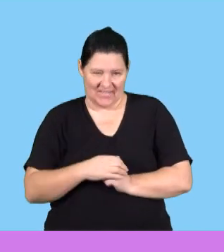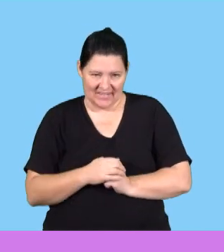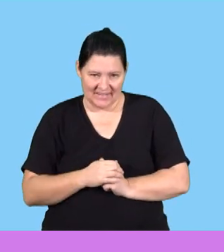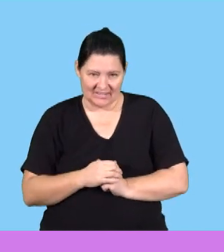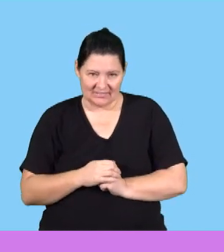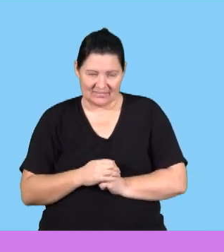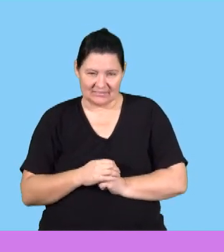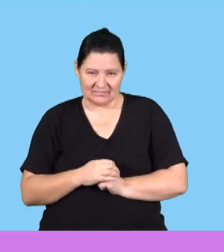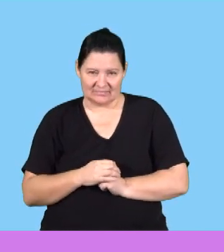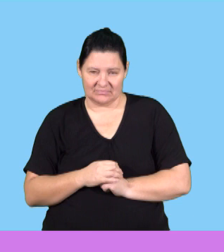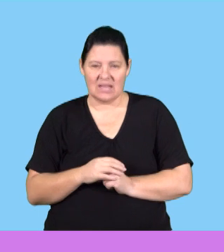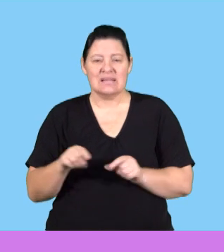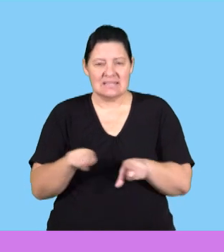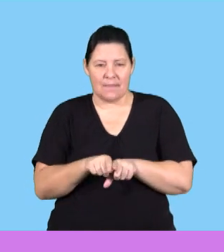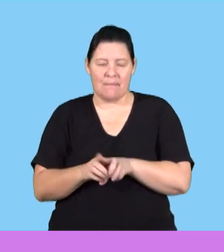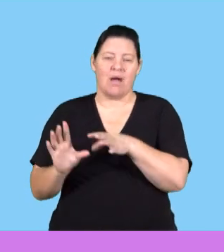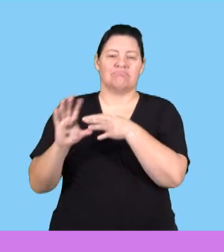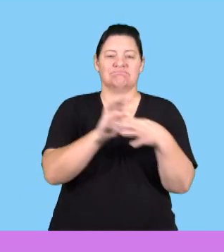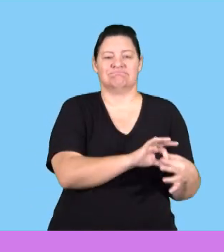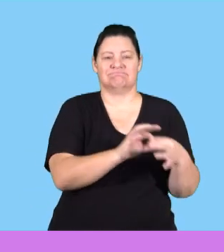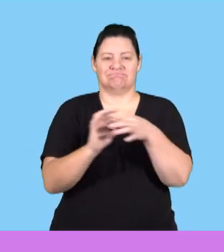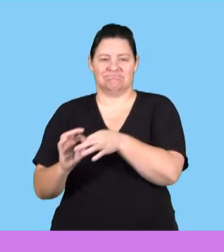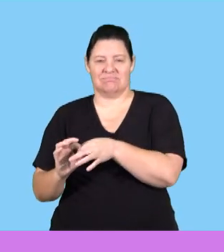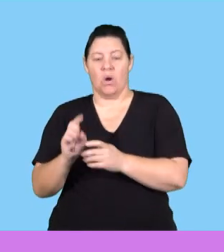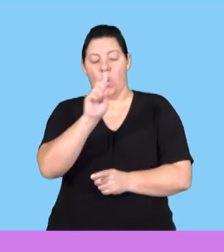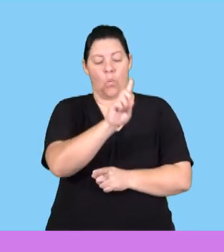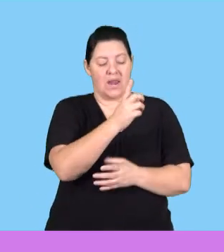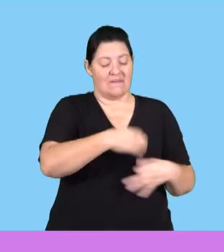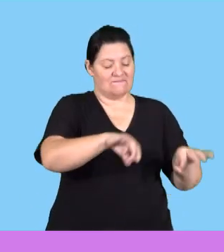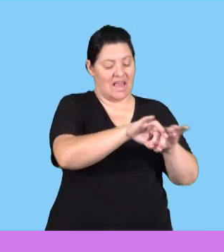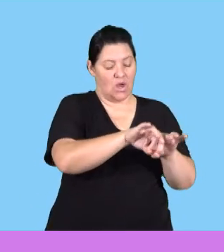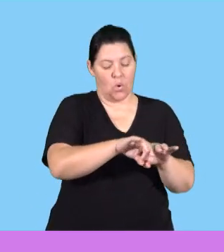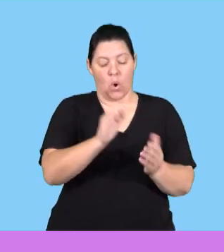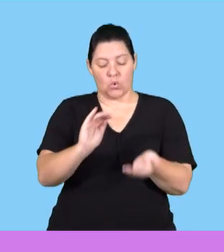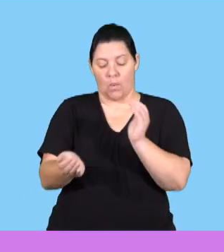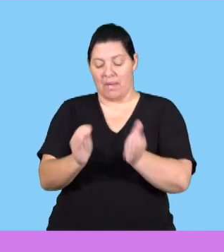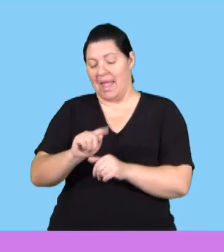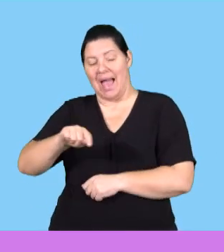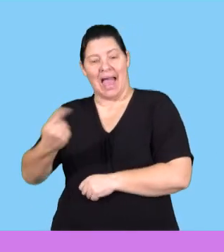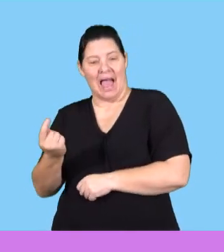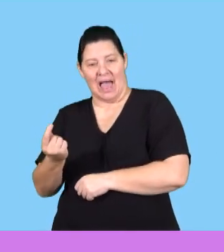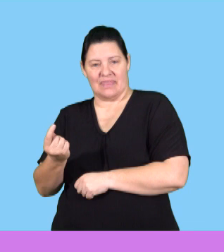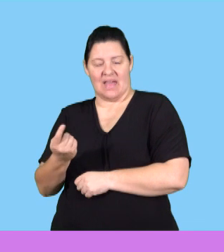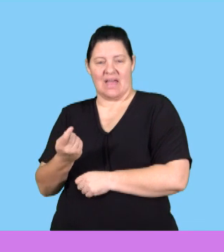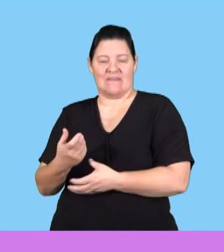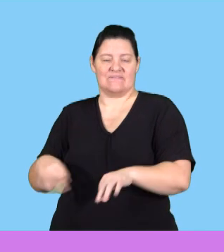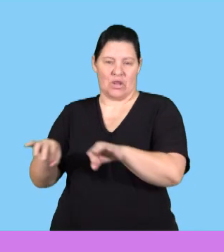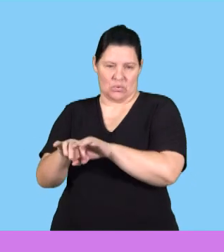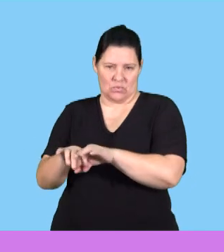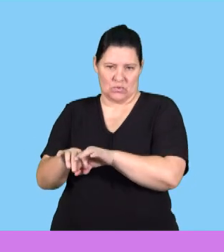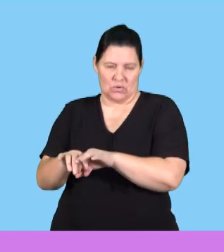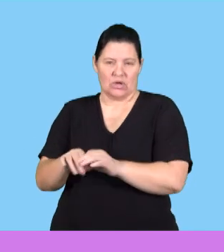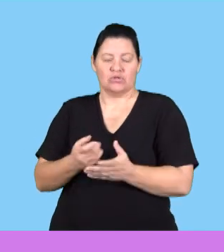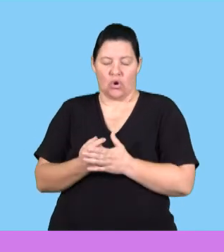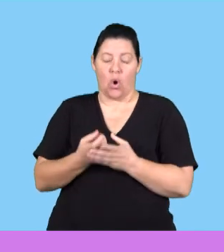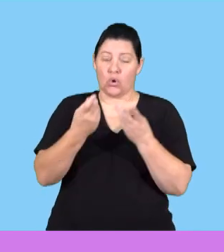you can see that it's a comparison of one value to another one, which is the comparison of the cost